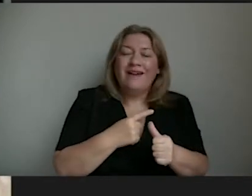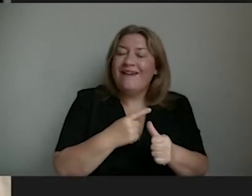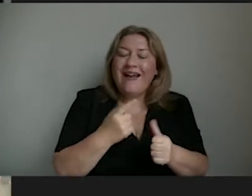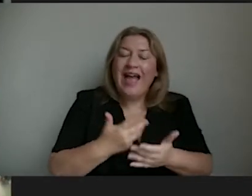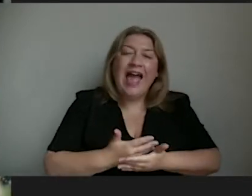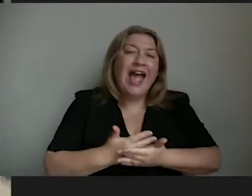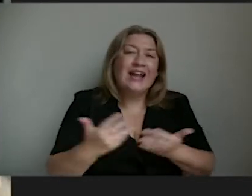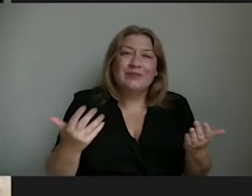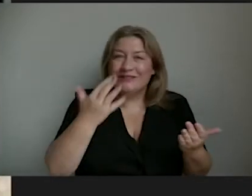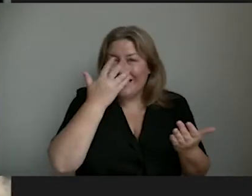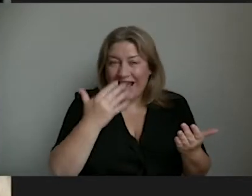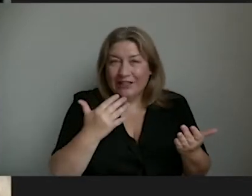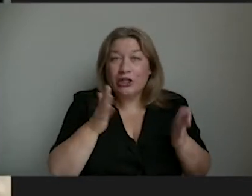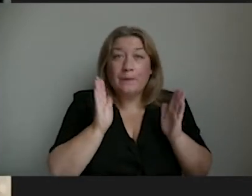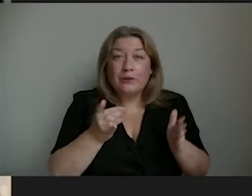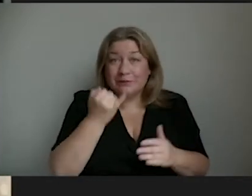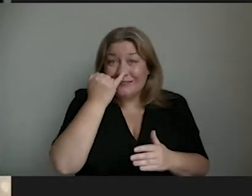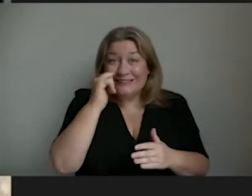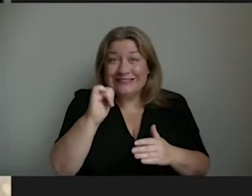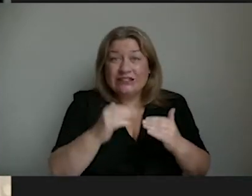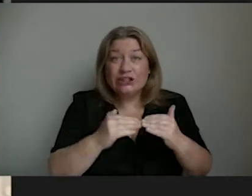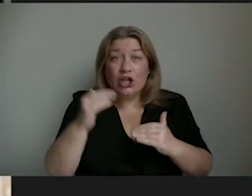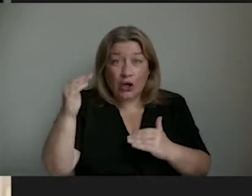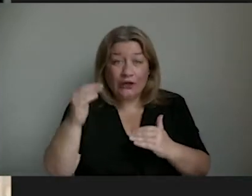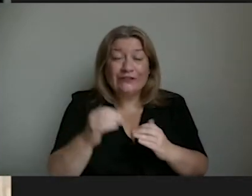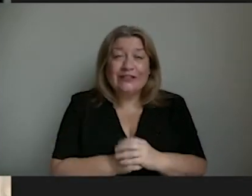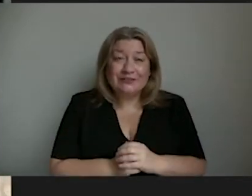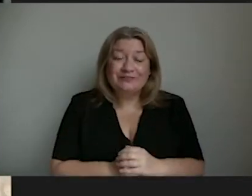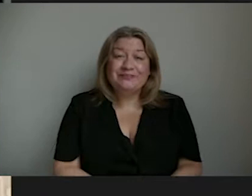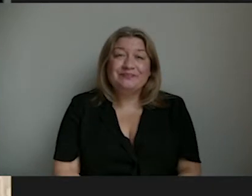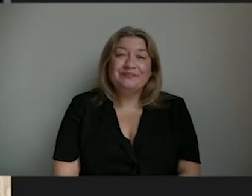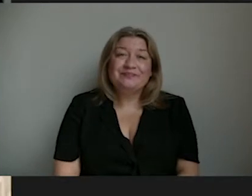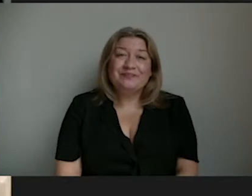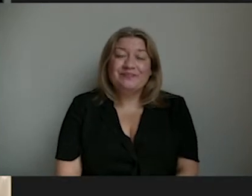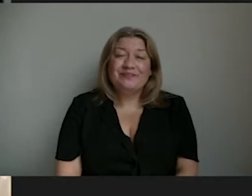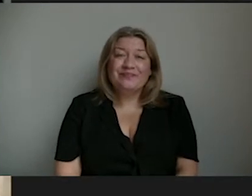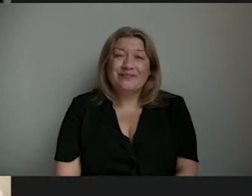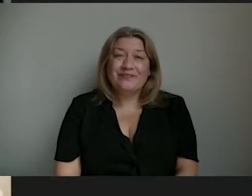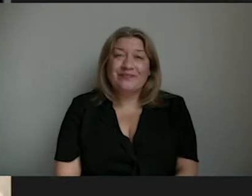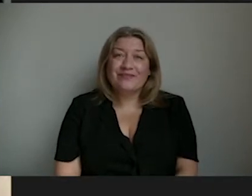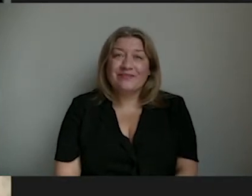actually anyone can do an apprenticeship providing you're over the age of 16.